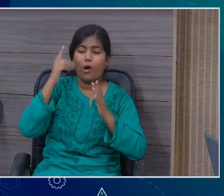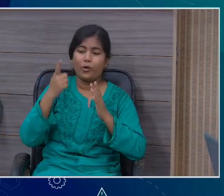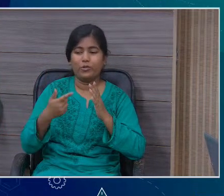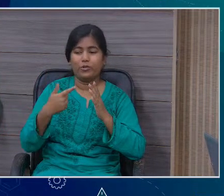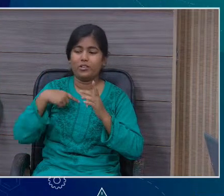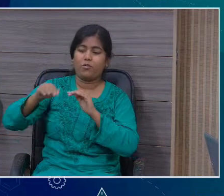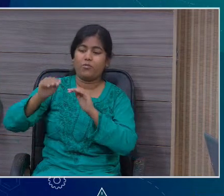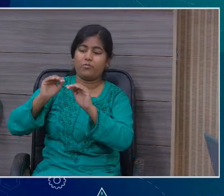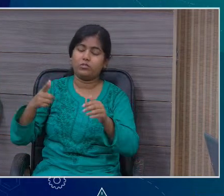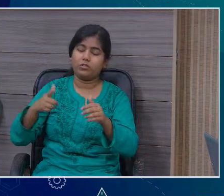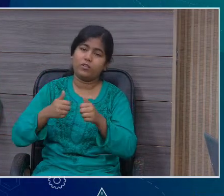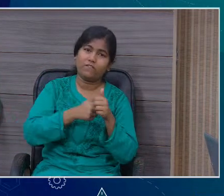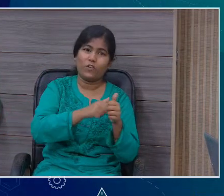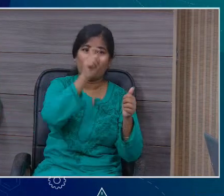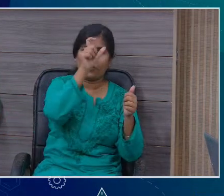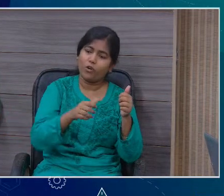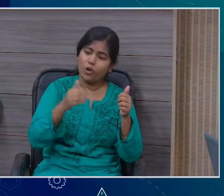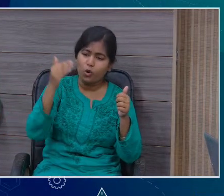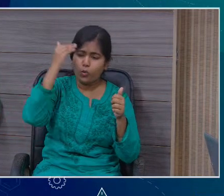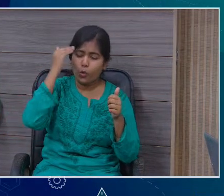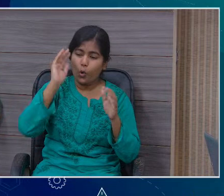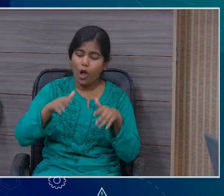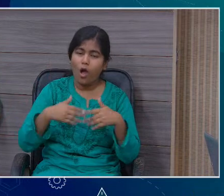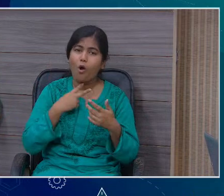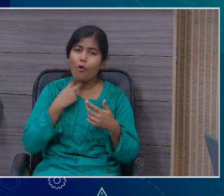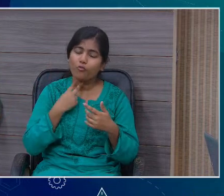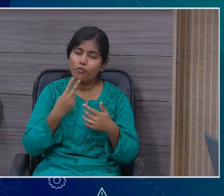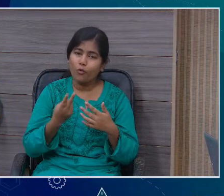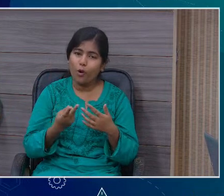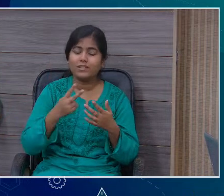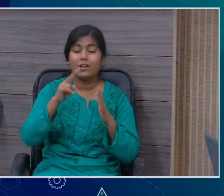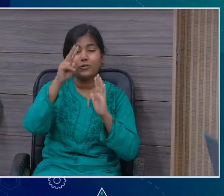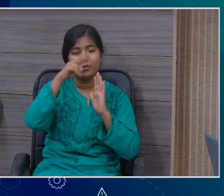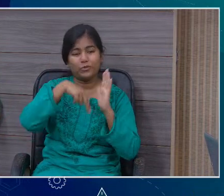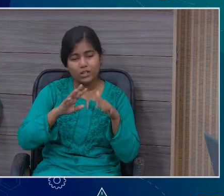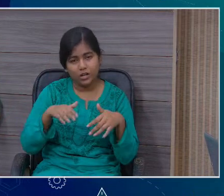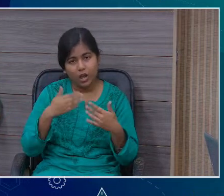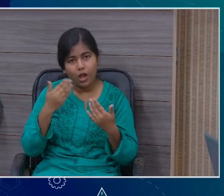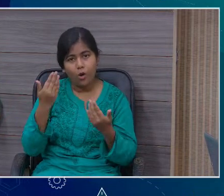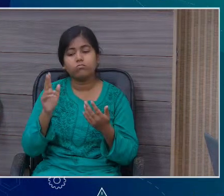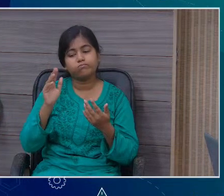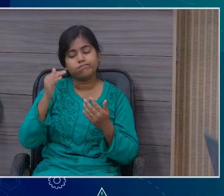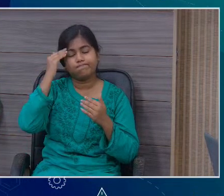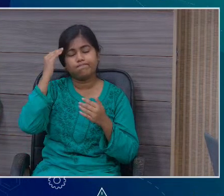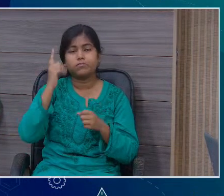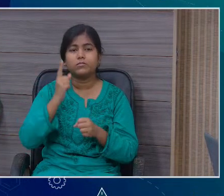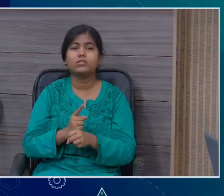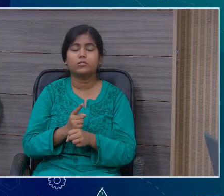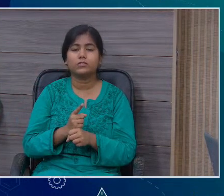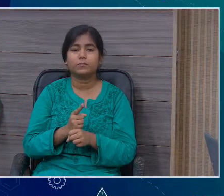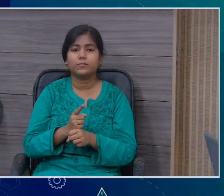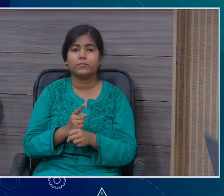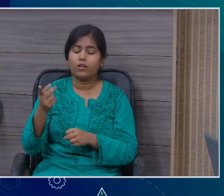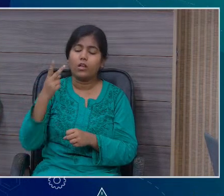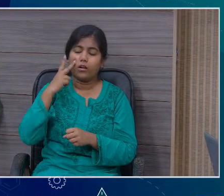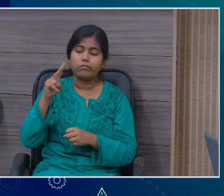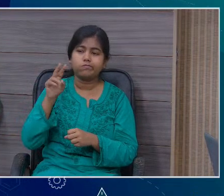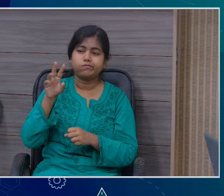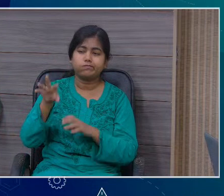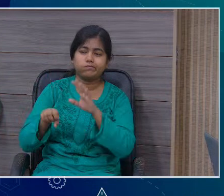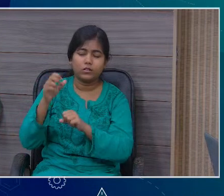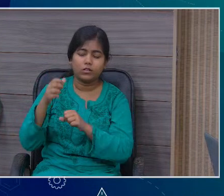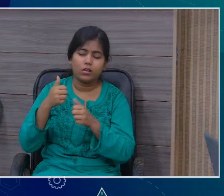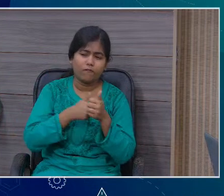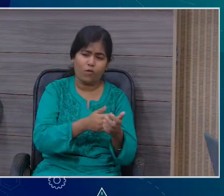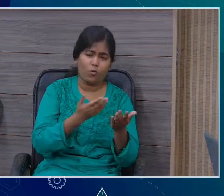not, or they know the pronunciation of the word clearly or not. That will serve the purpose, that will make the students understand how to